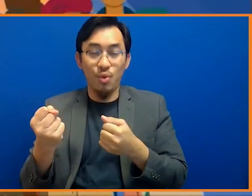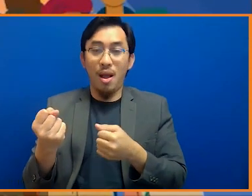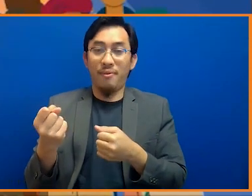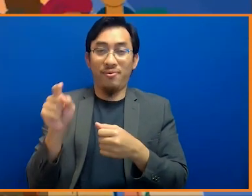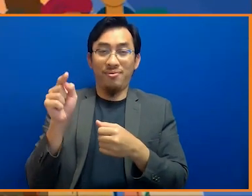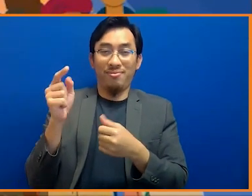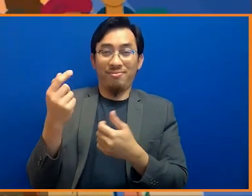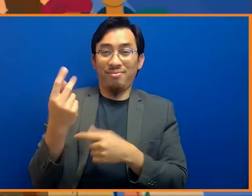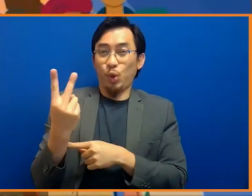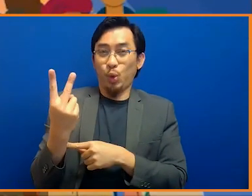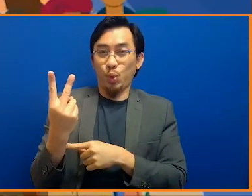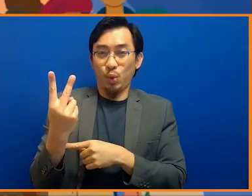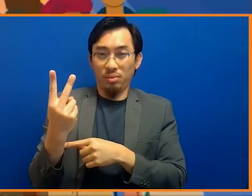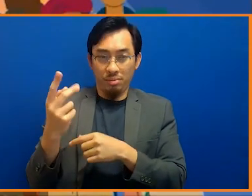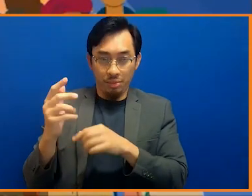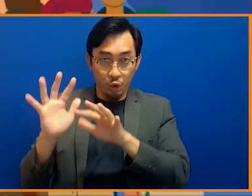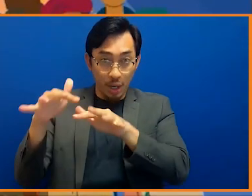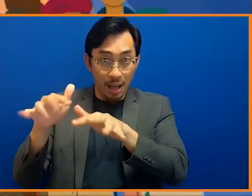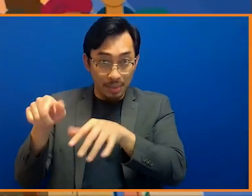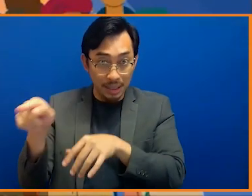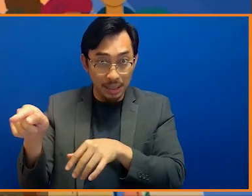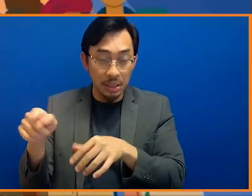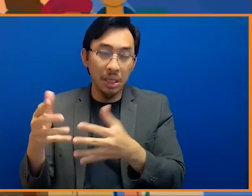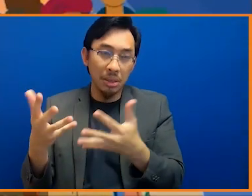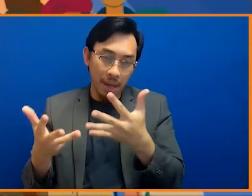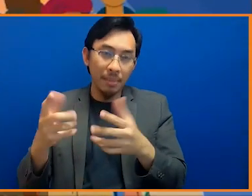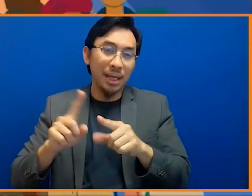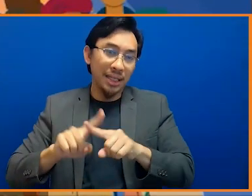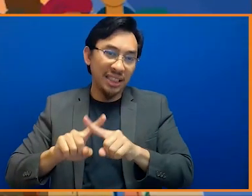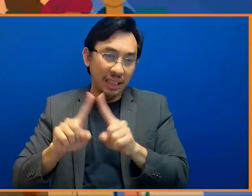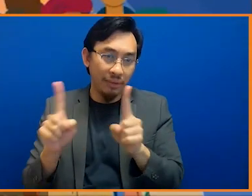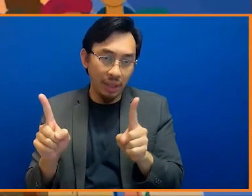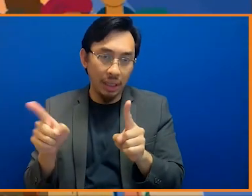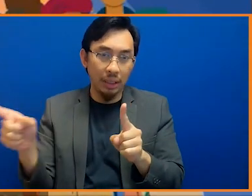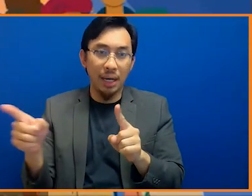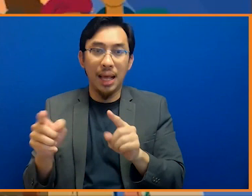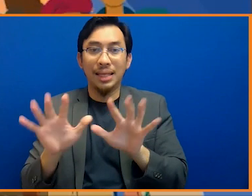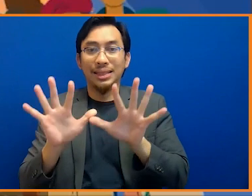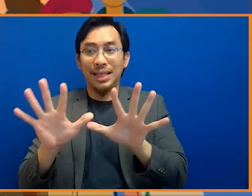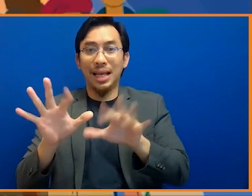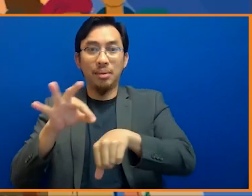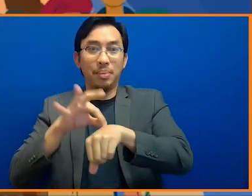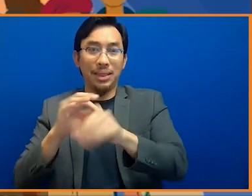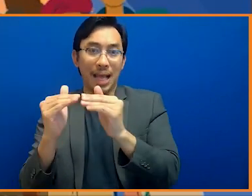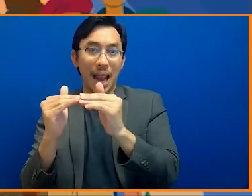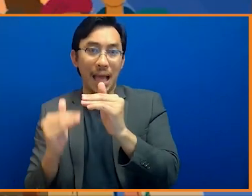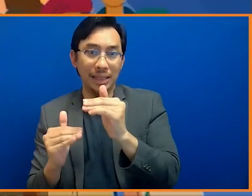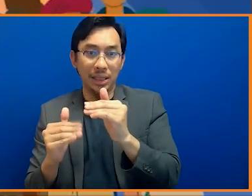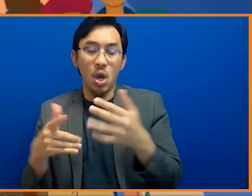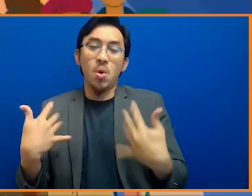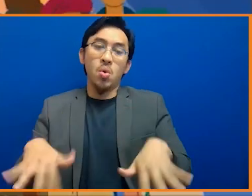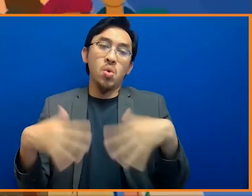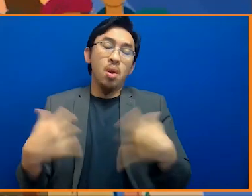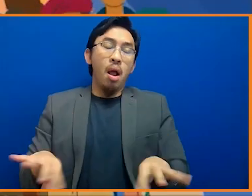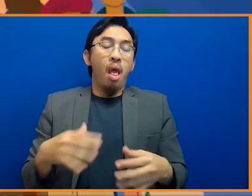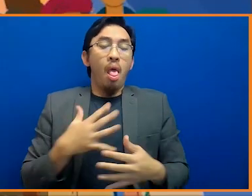two tsunami obviously will be different. If less than 10 minutes, I guess a big panic will